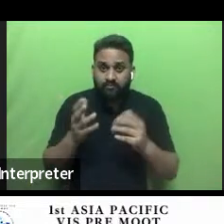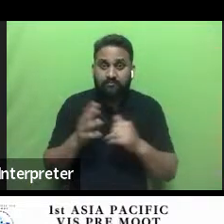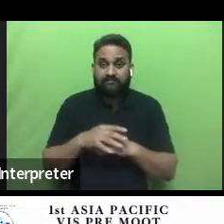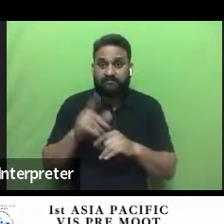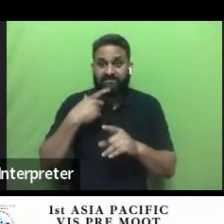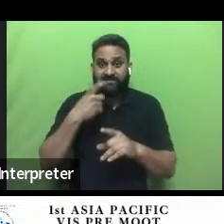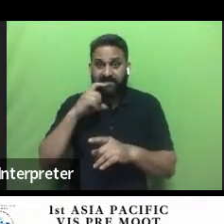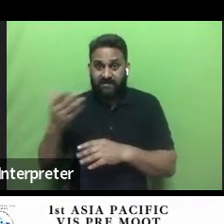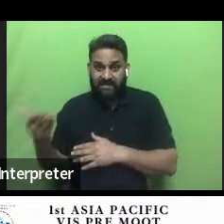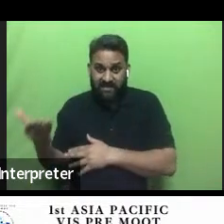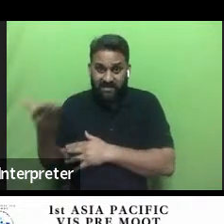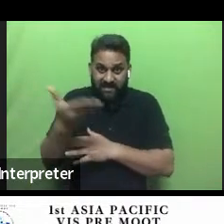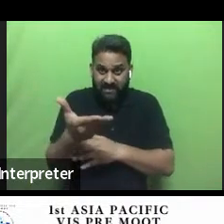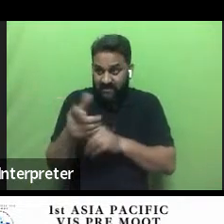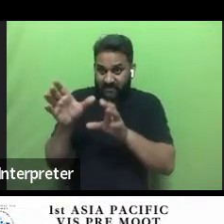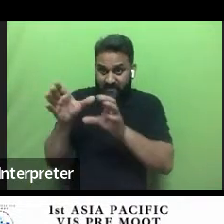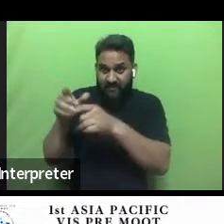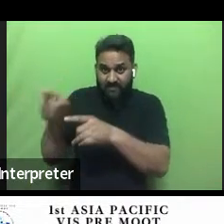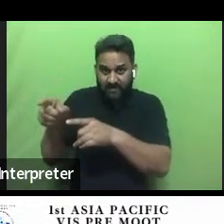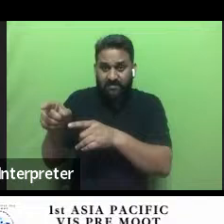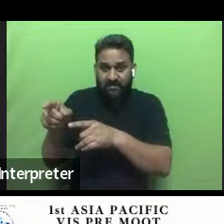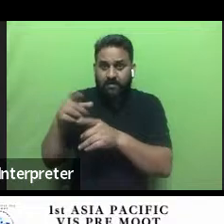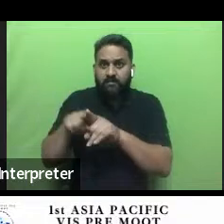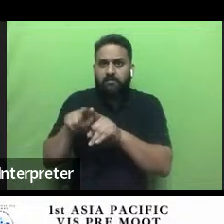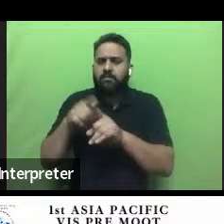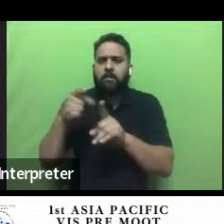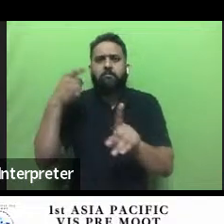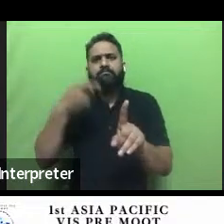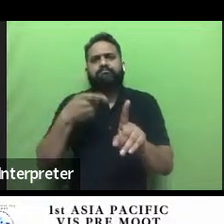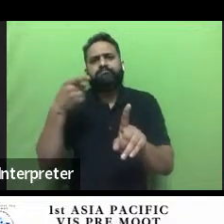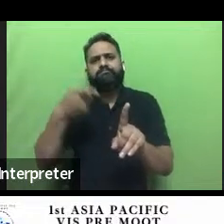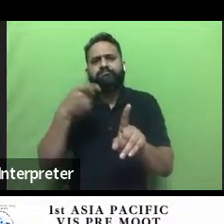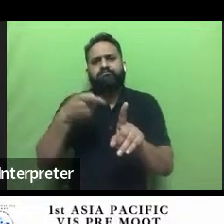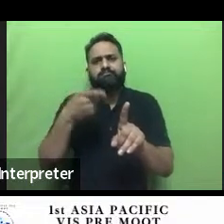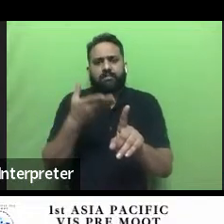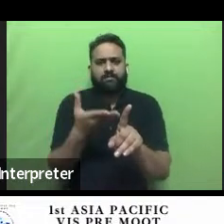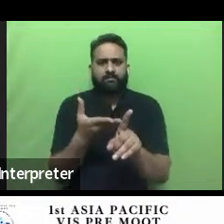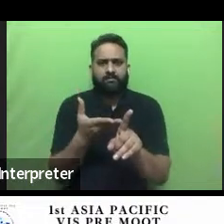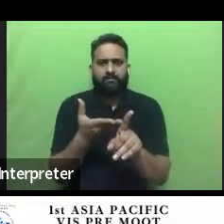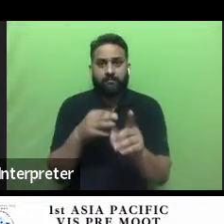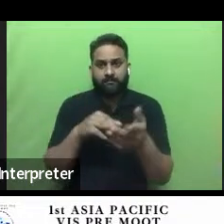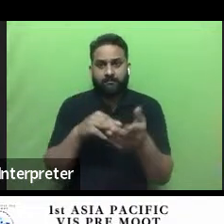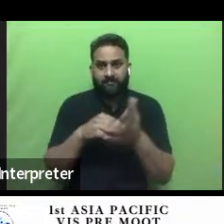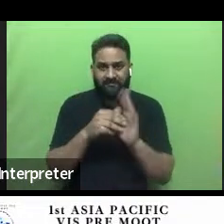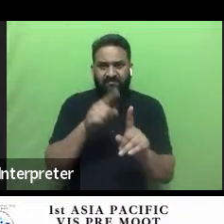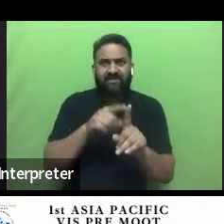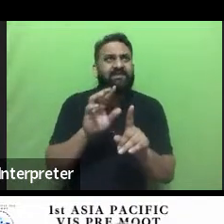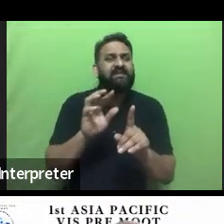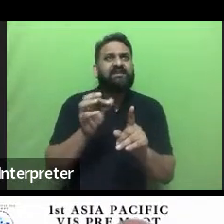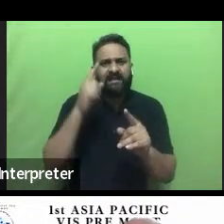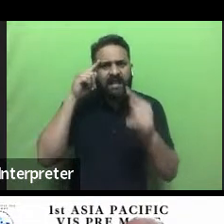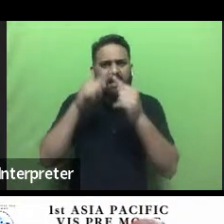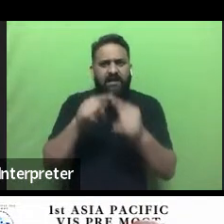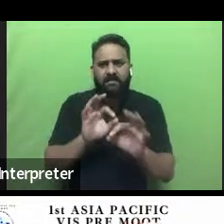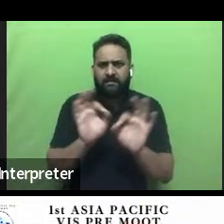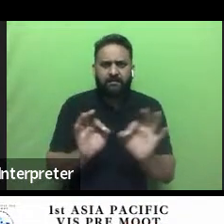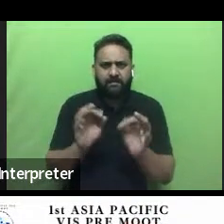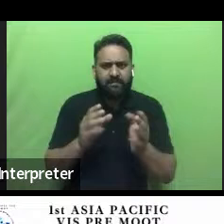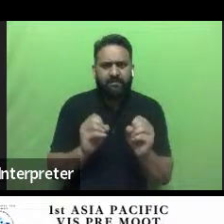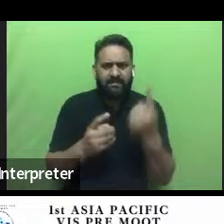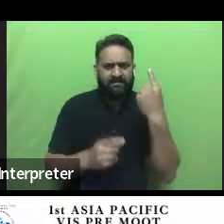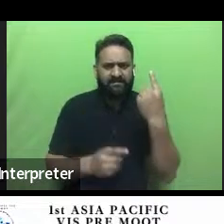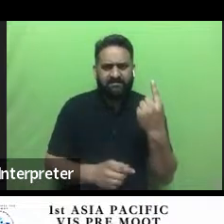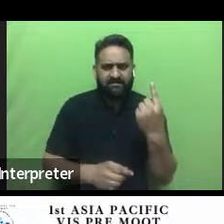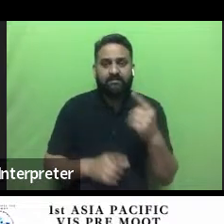claimant who is attempting to impose obligations on the respondent that it had never agreed to in the first place.